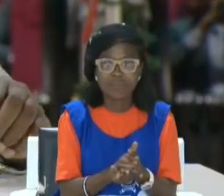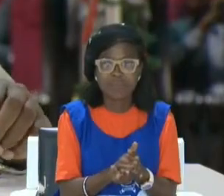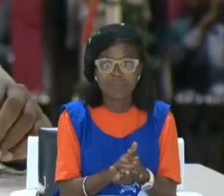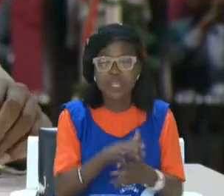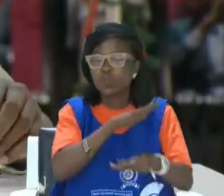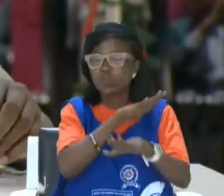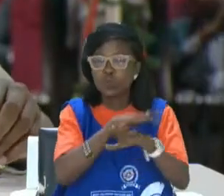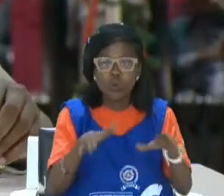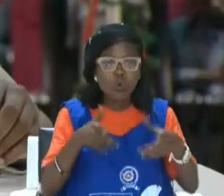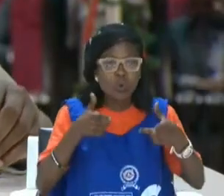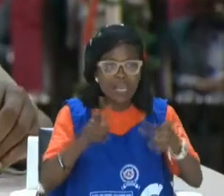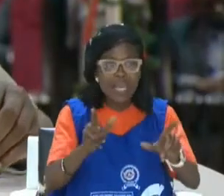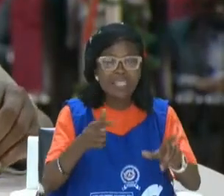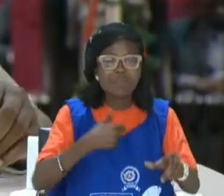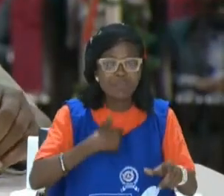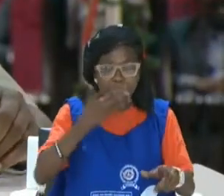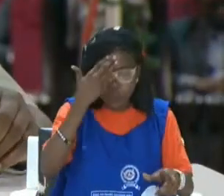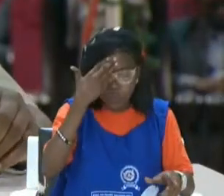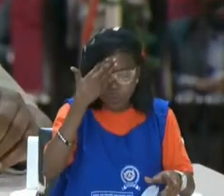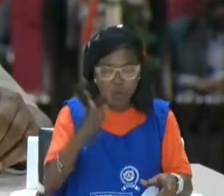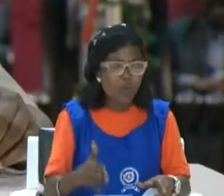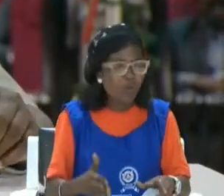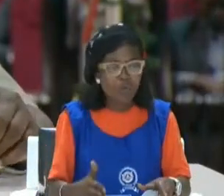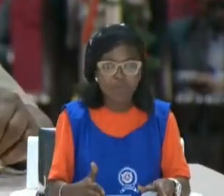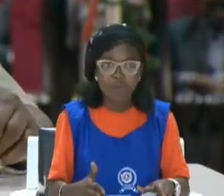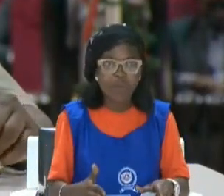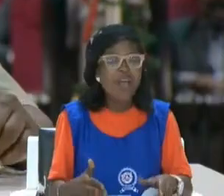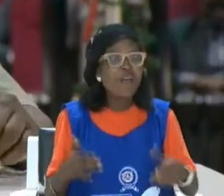don't let me know fear again.